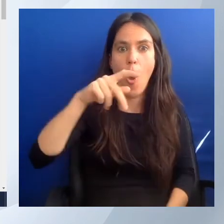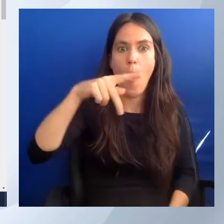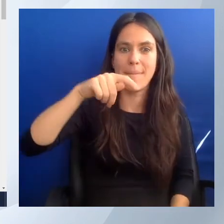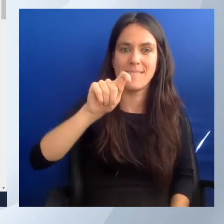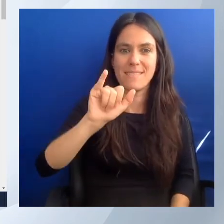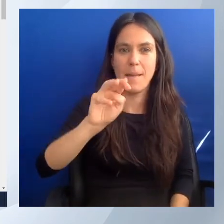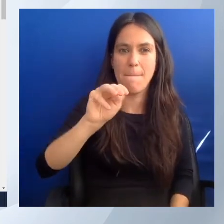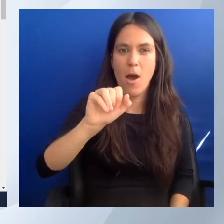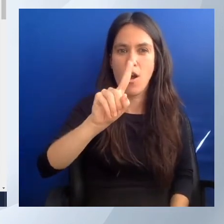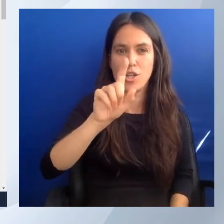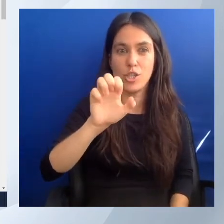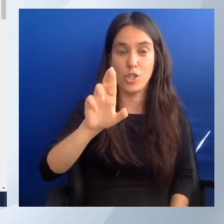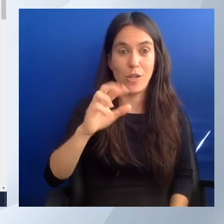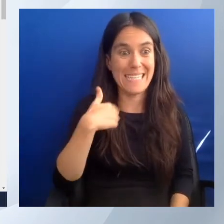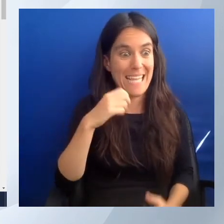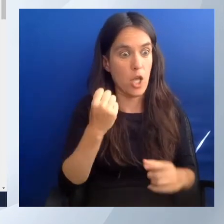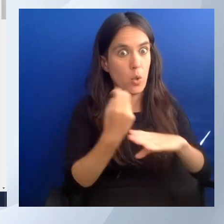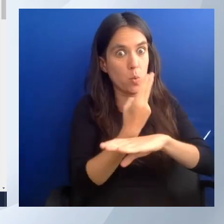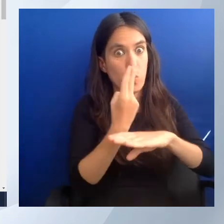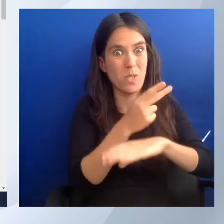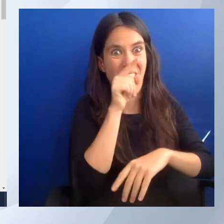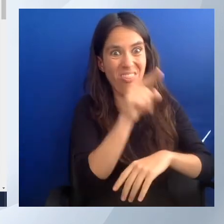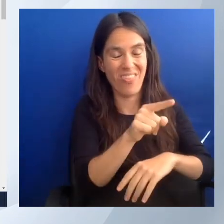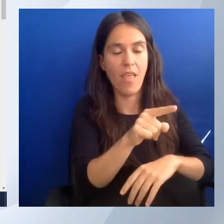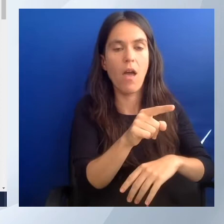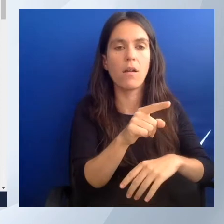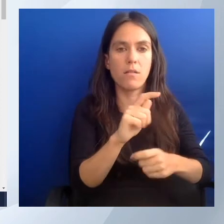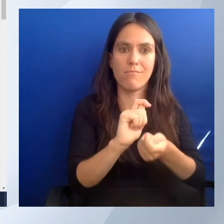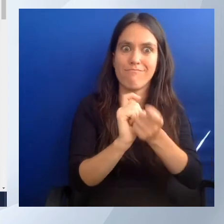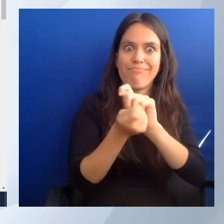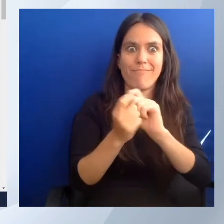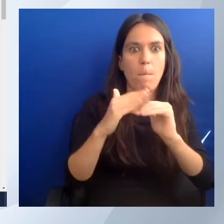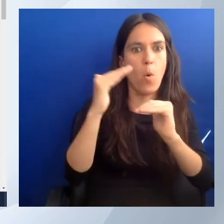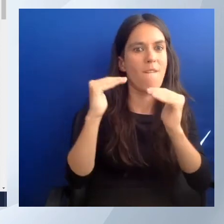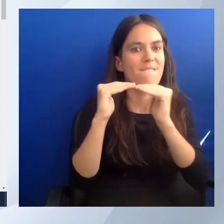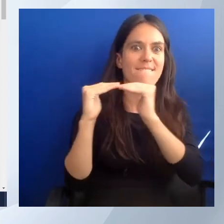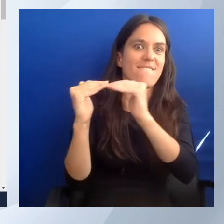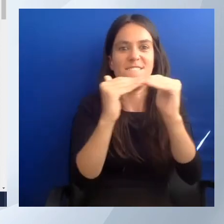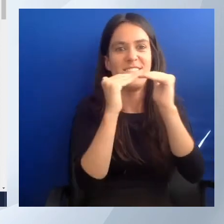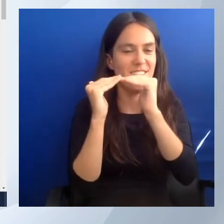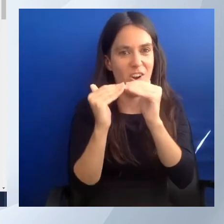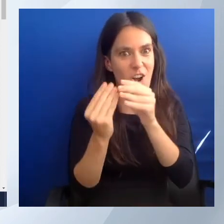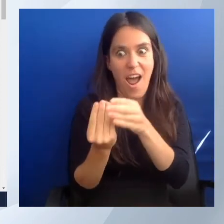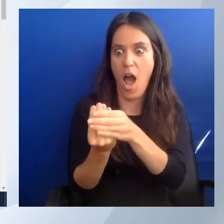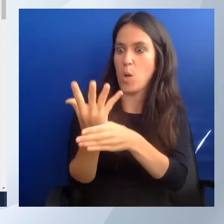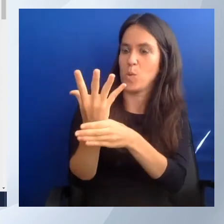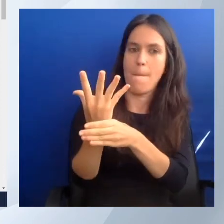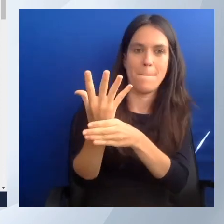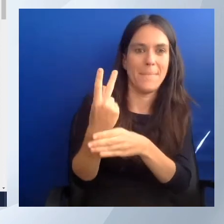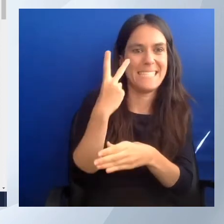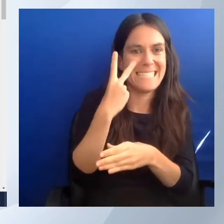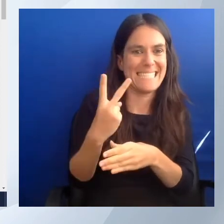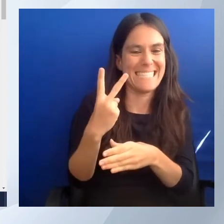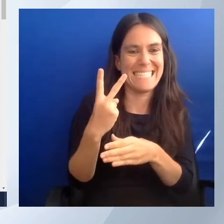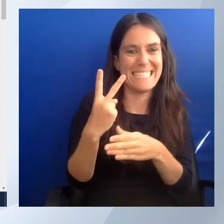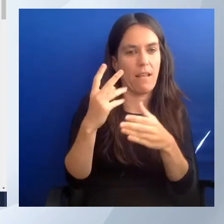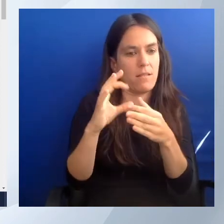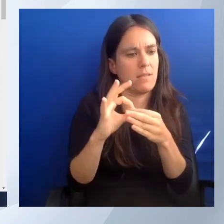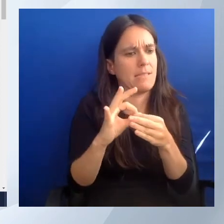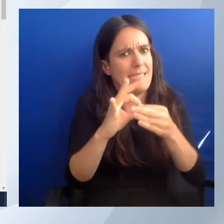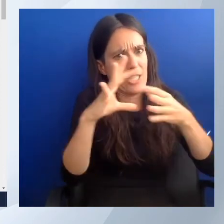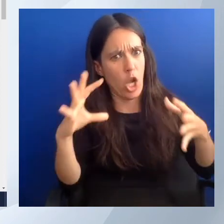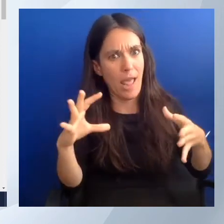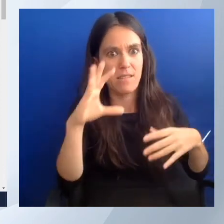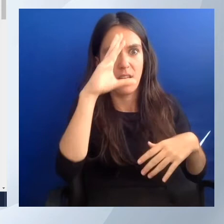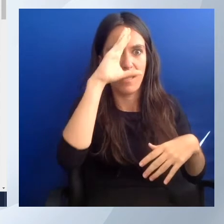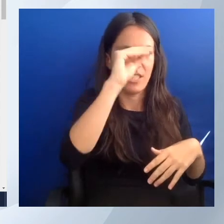the original model, and that will produce a more fair outcome based on the fact that it disconnected gender from the